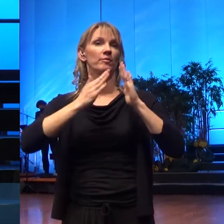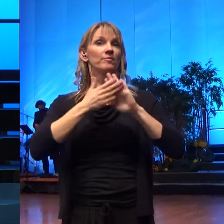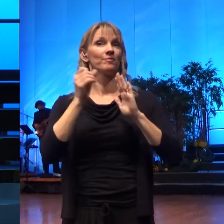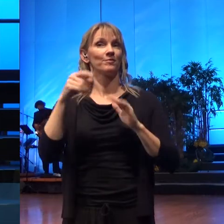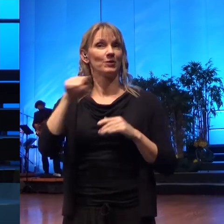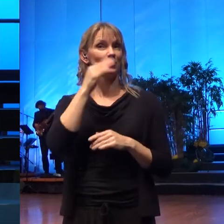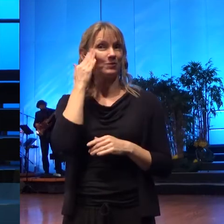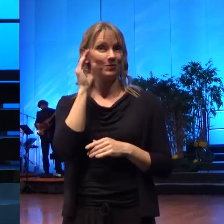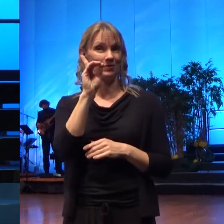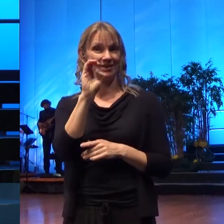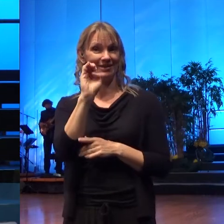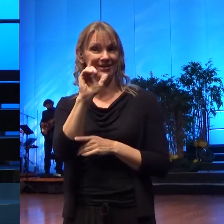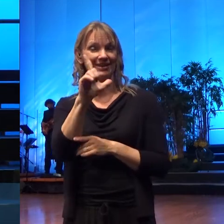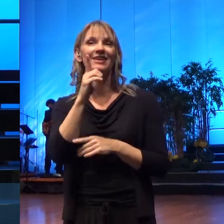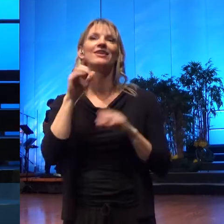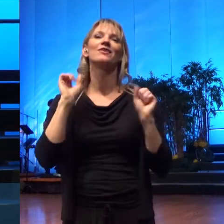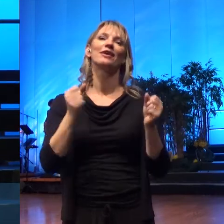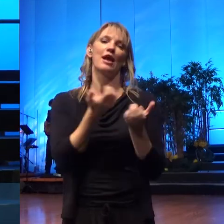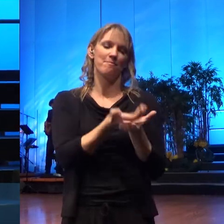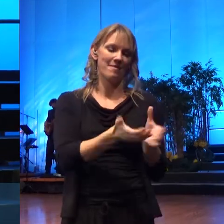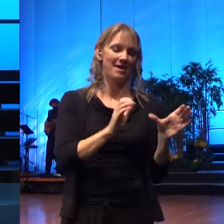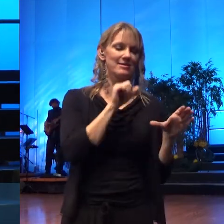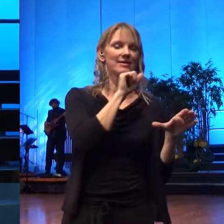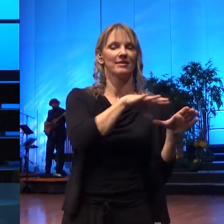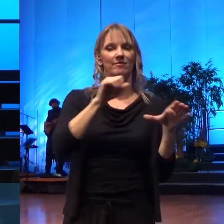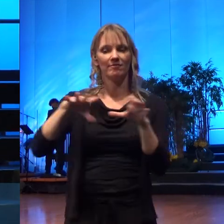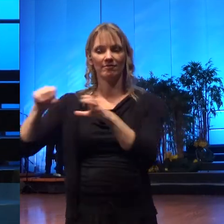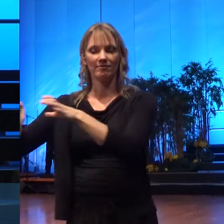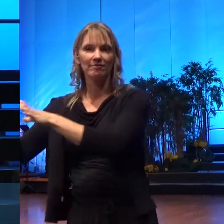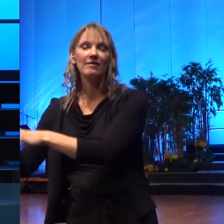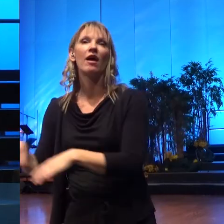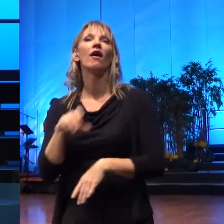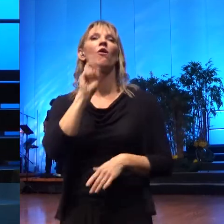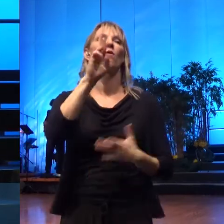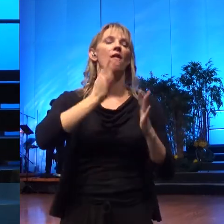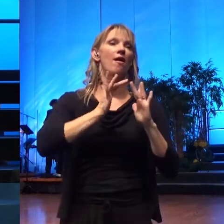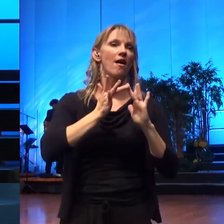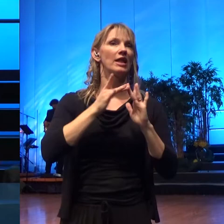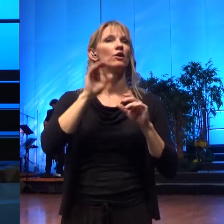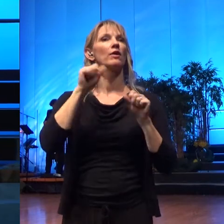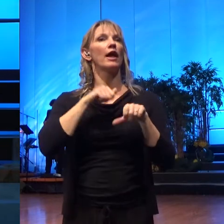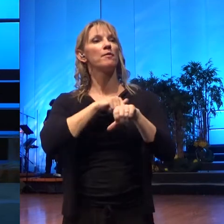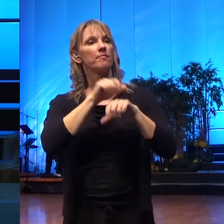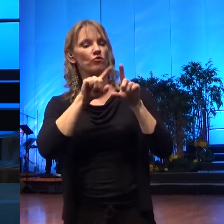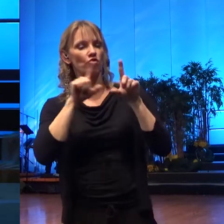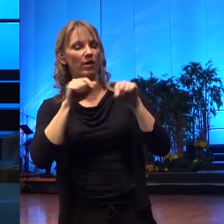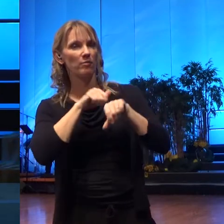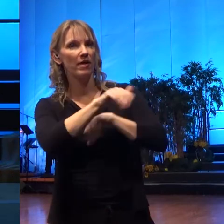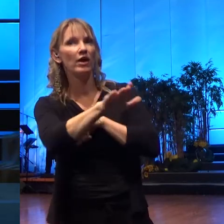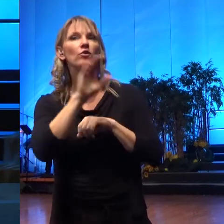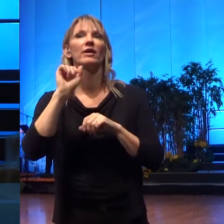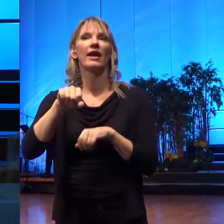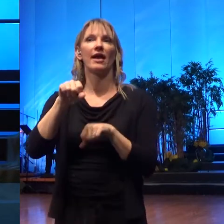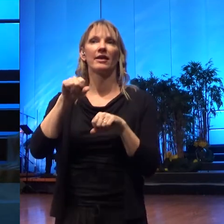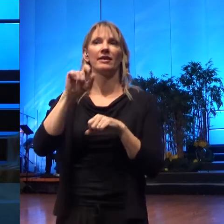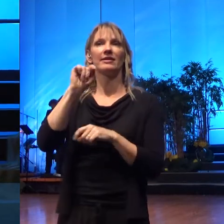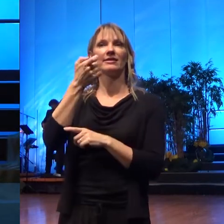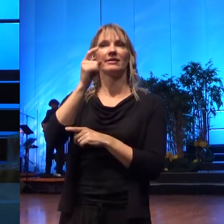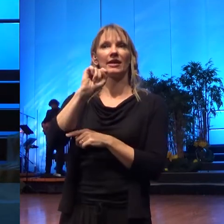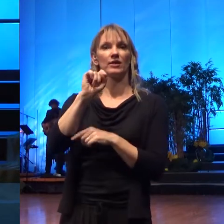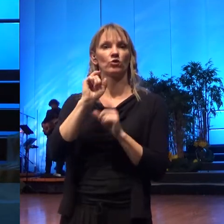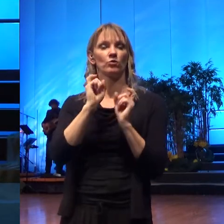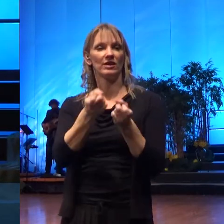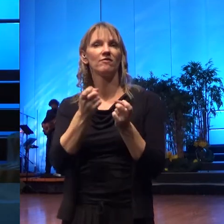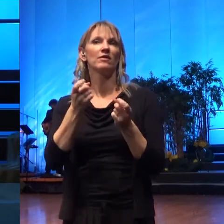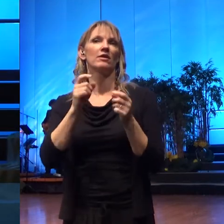know the deal. You can give in the baskets here, or you can give online. You can mail a check. You can text to give. The number's on the